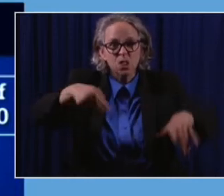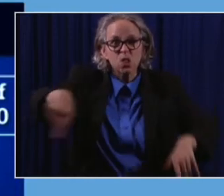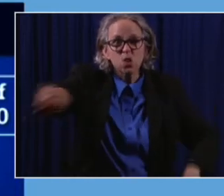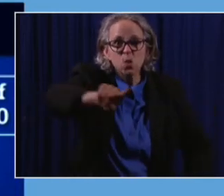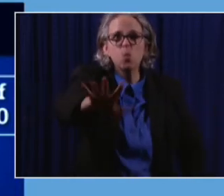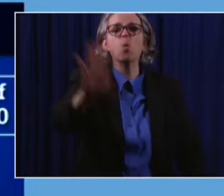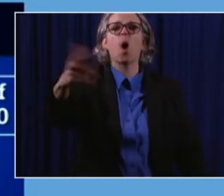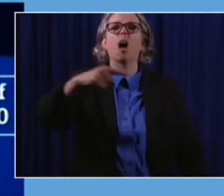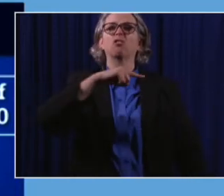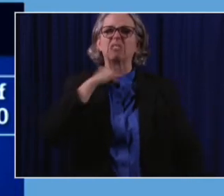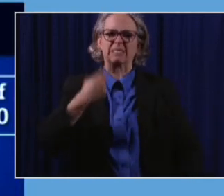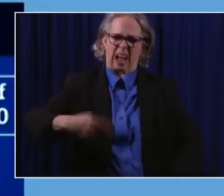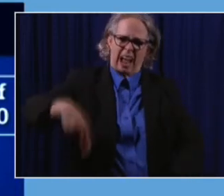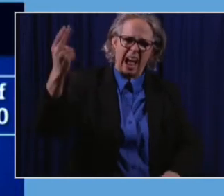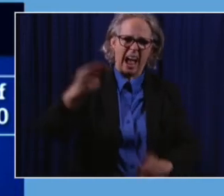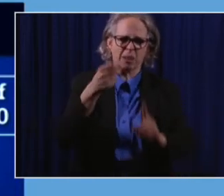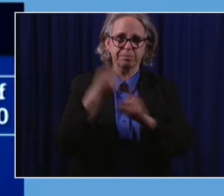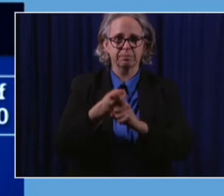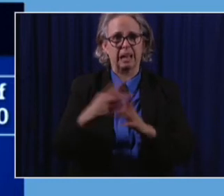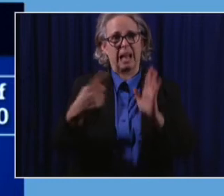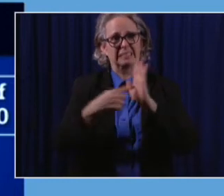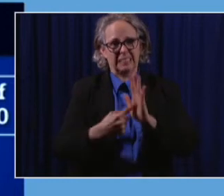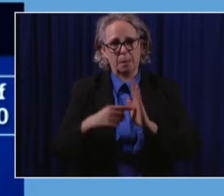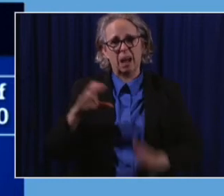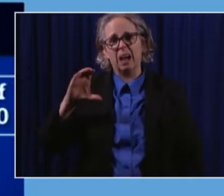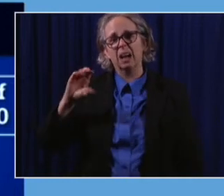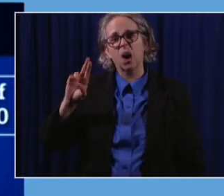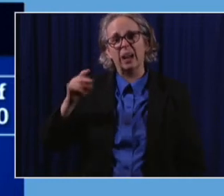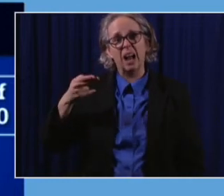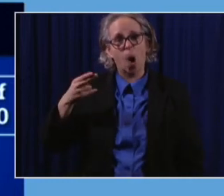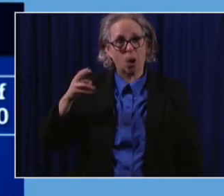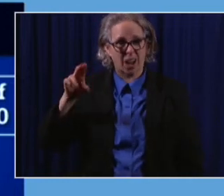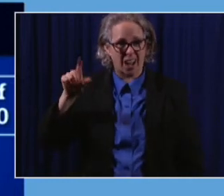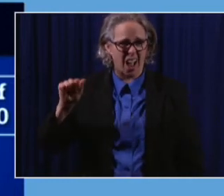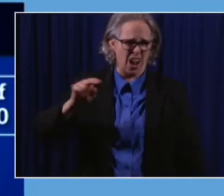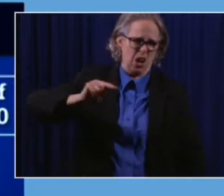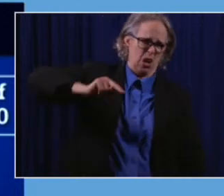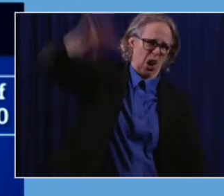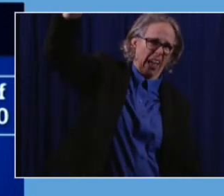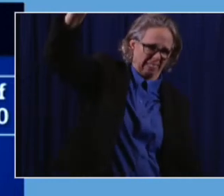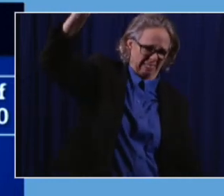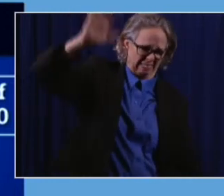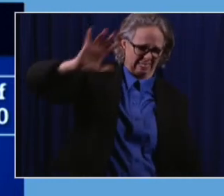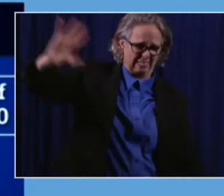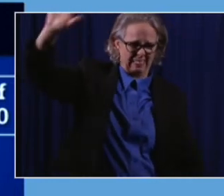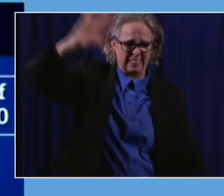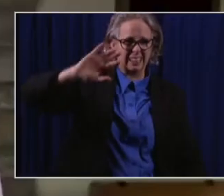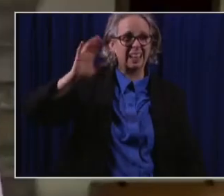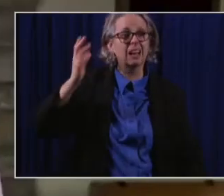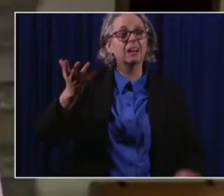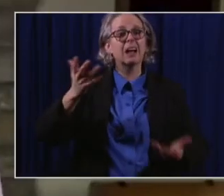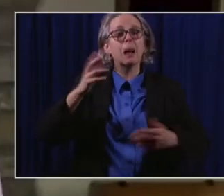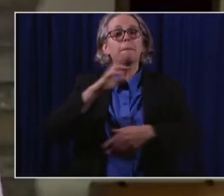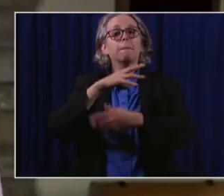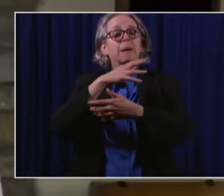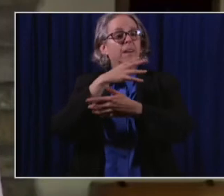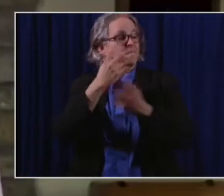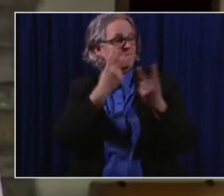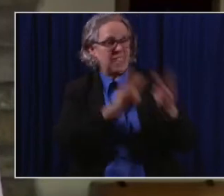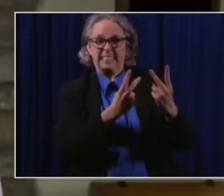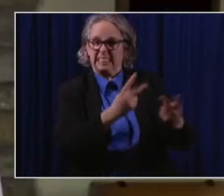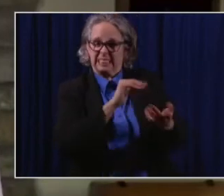Cuyahoga County, they have seen a significant increase in daily outpatient visits. In just 10